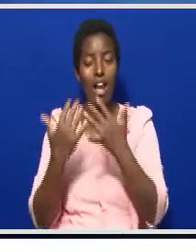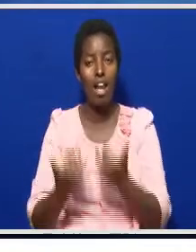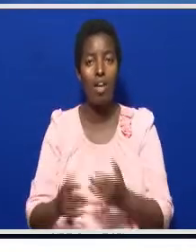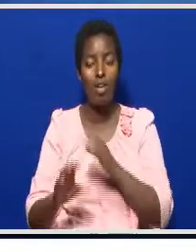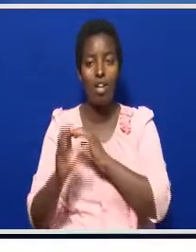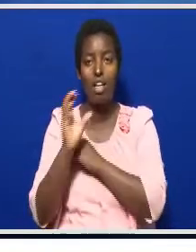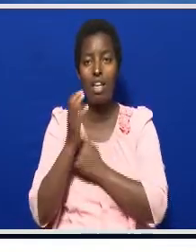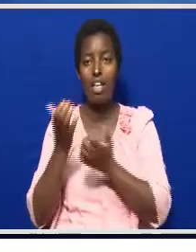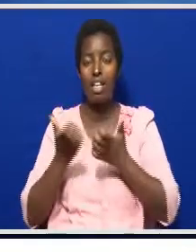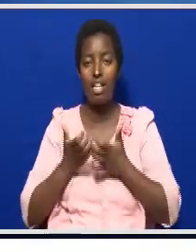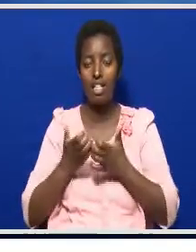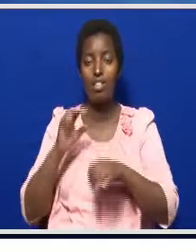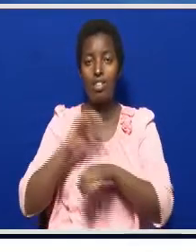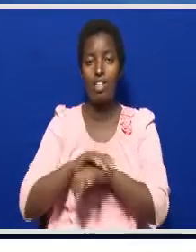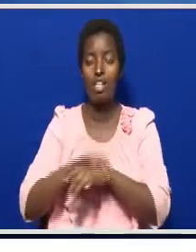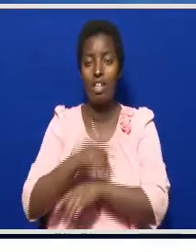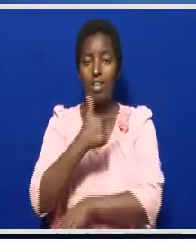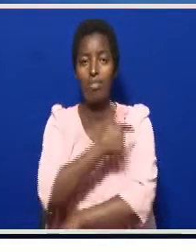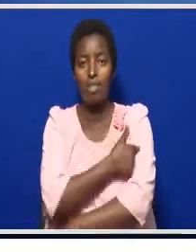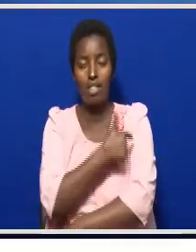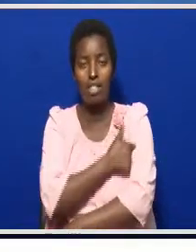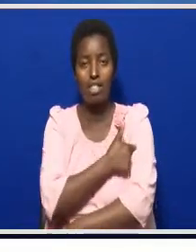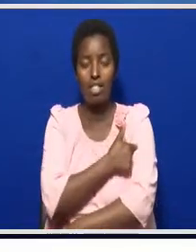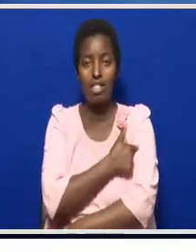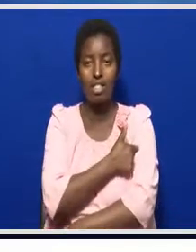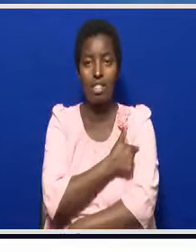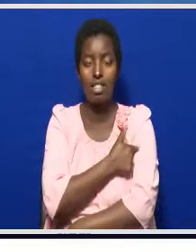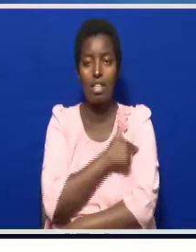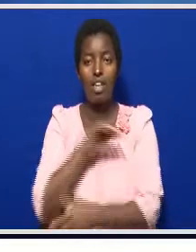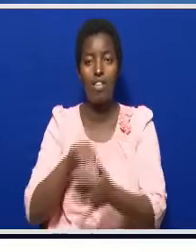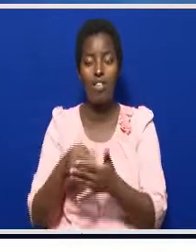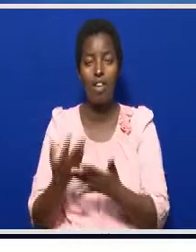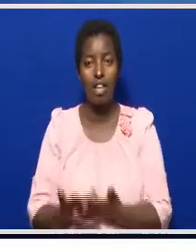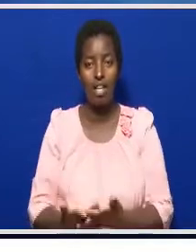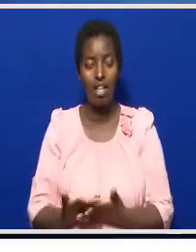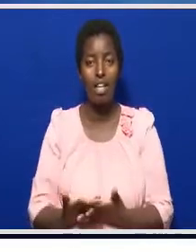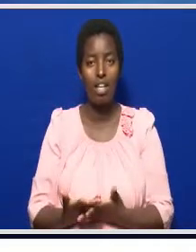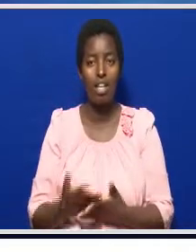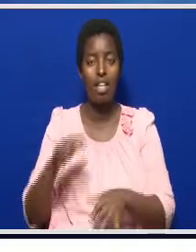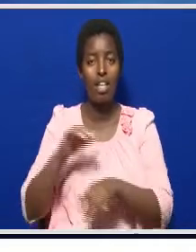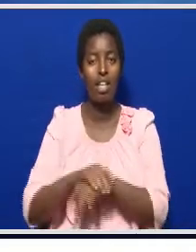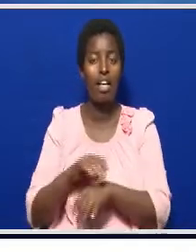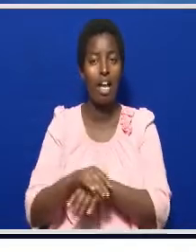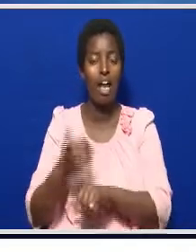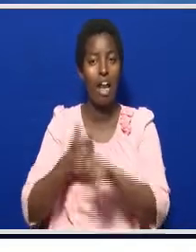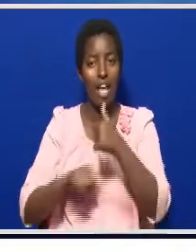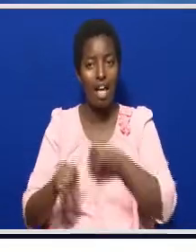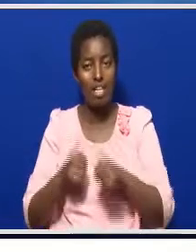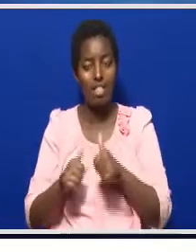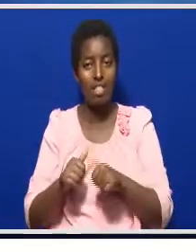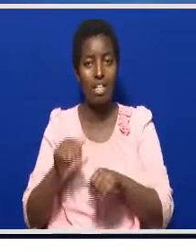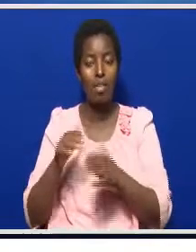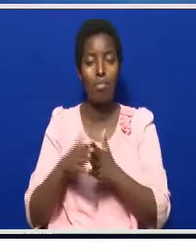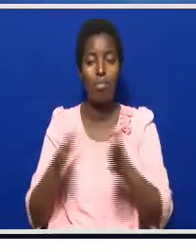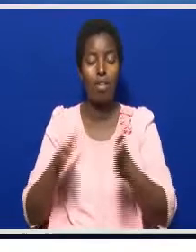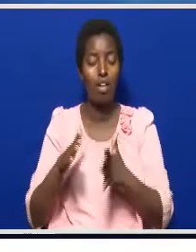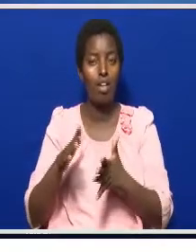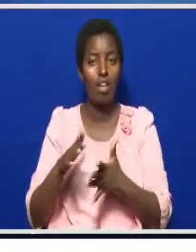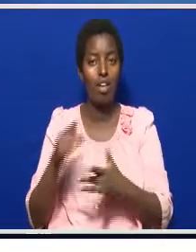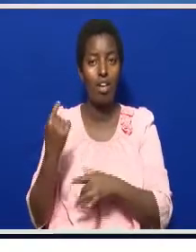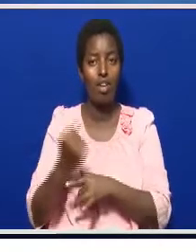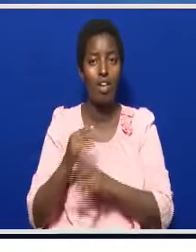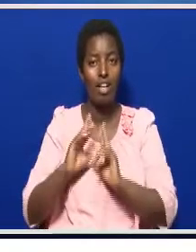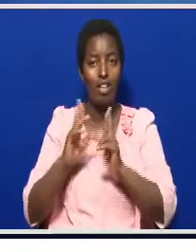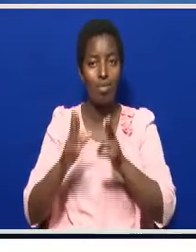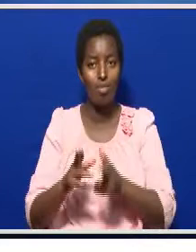get vaccinated by August 23rd. Failure to which they will face disciplinary action. And more details on this is